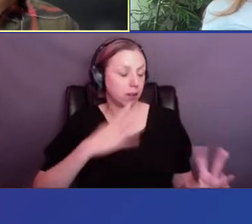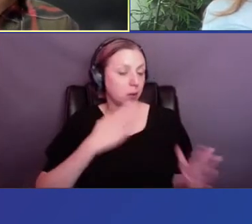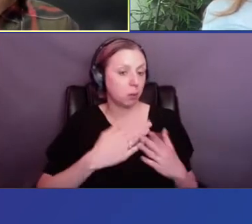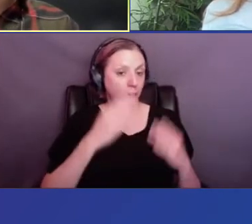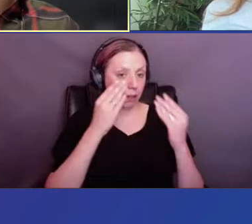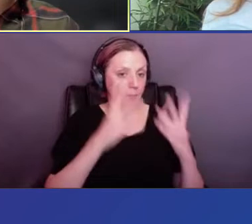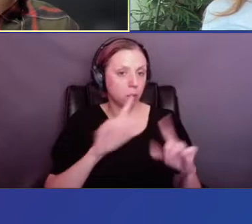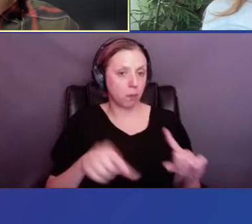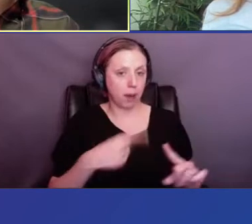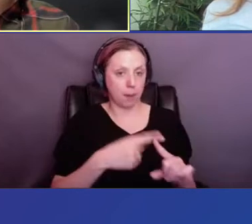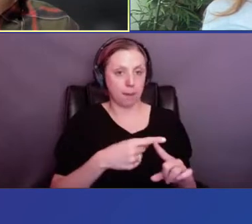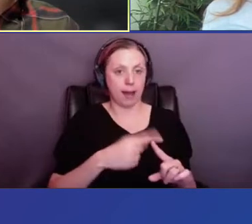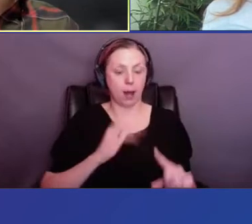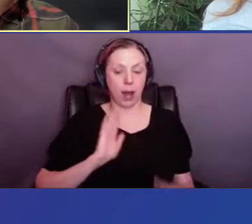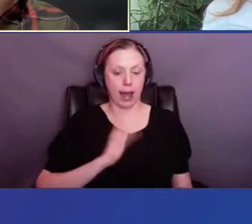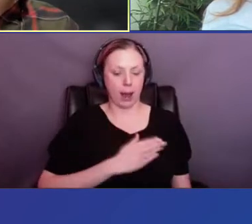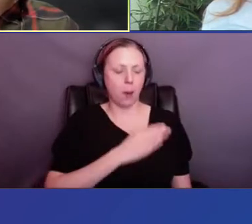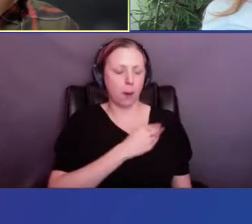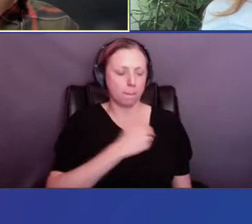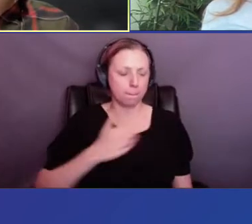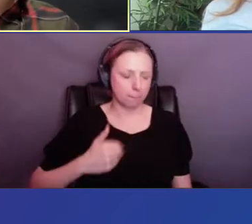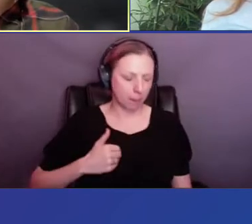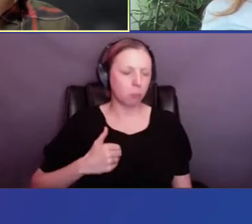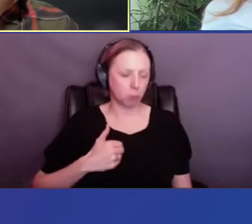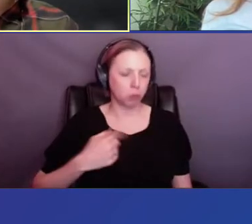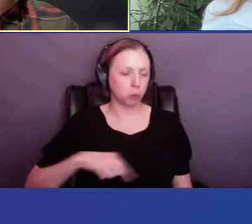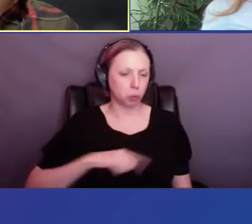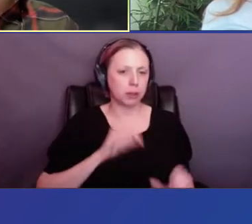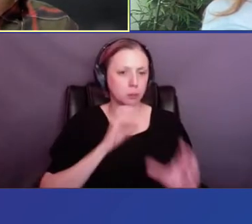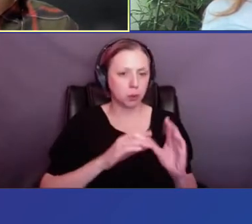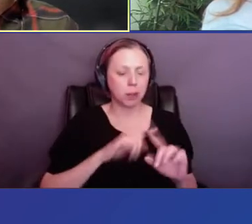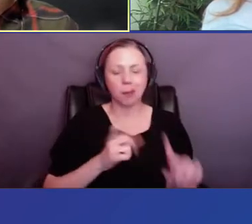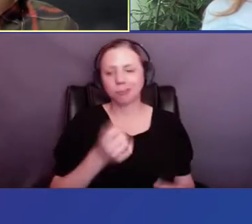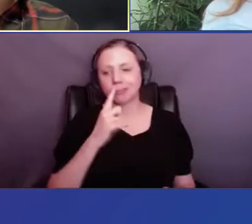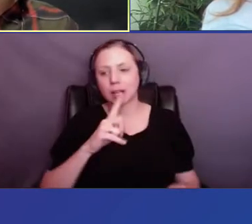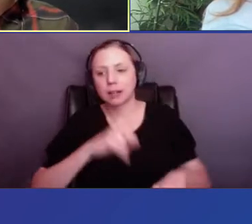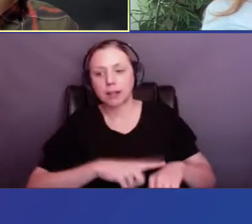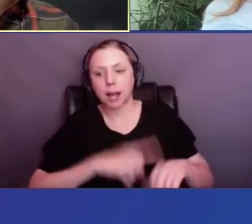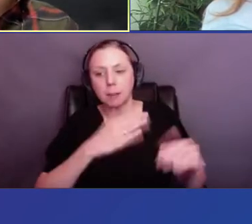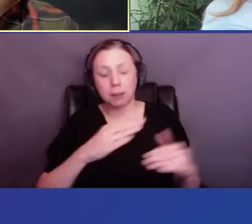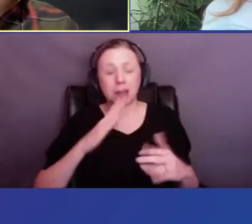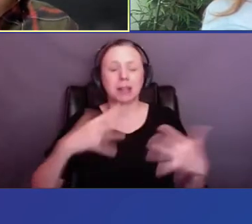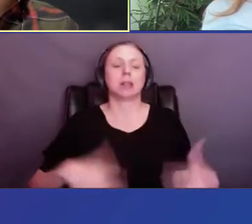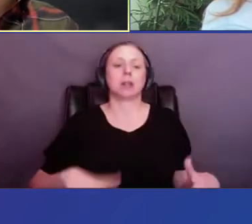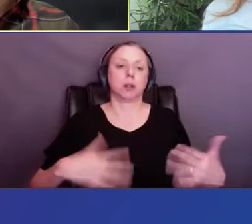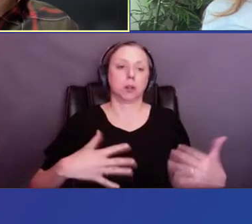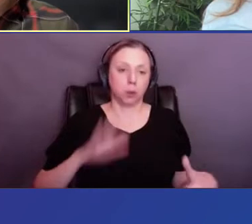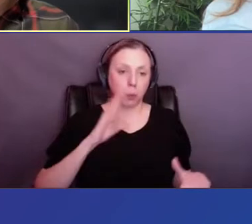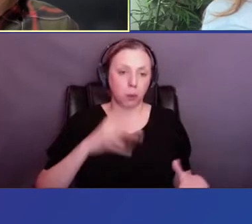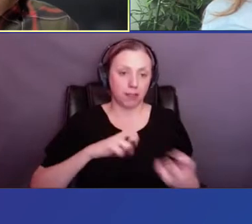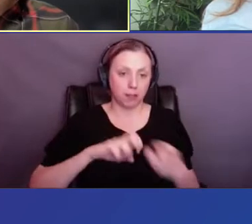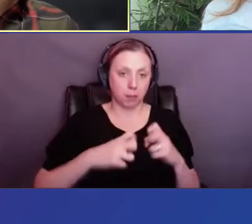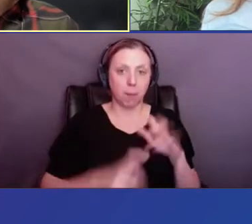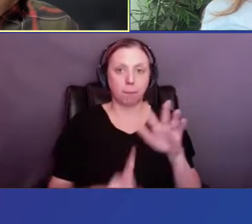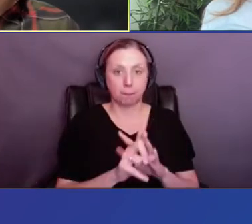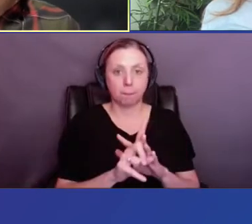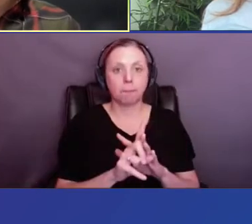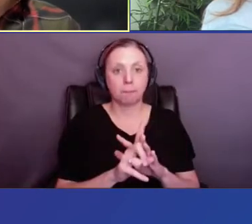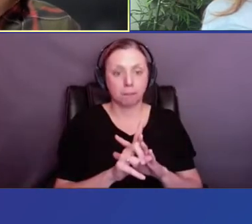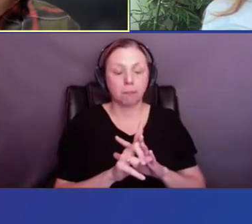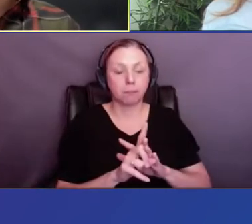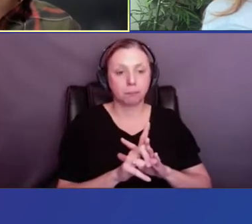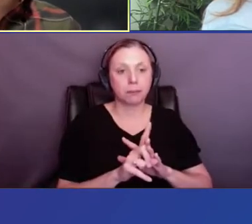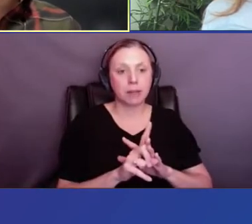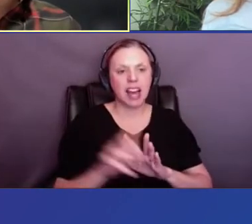members. But timing really does create an imposition to, as I